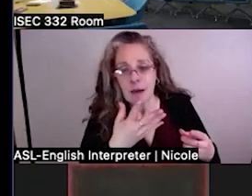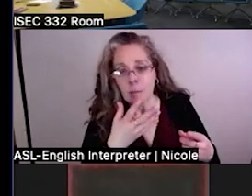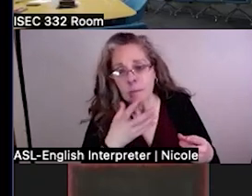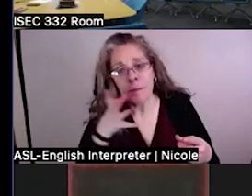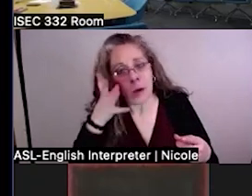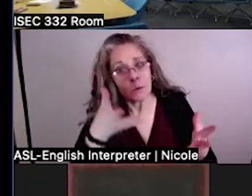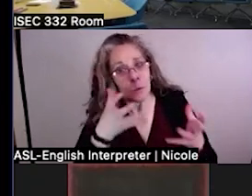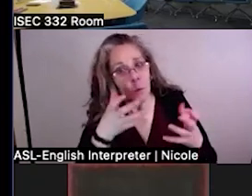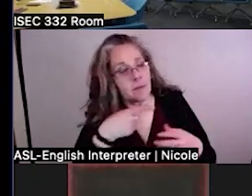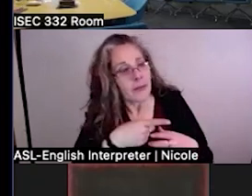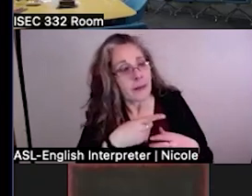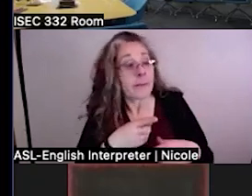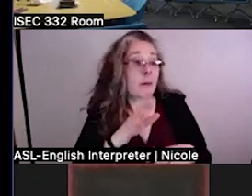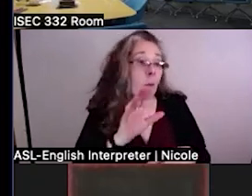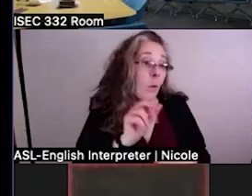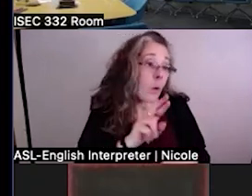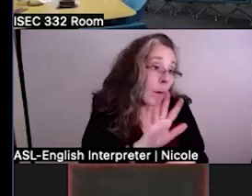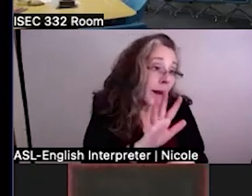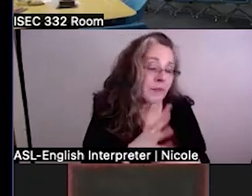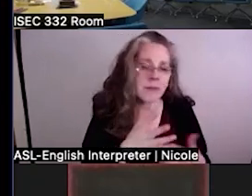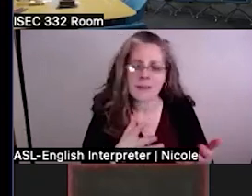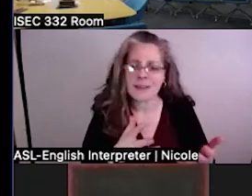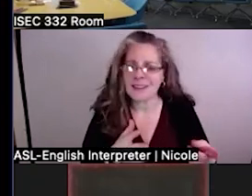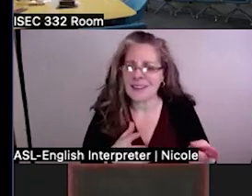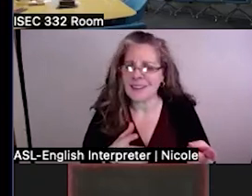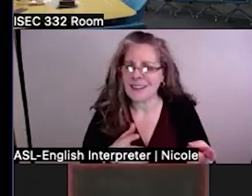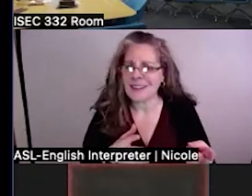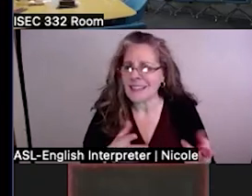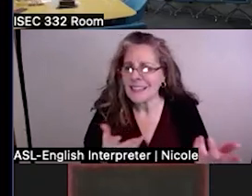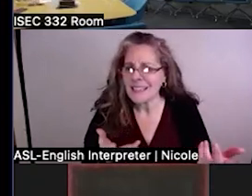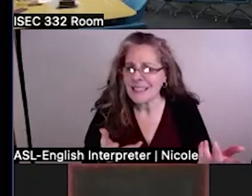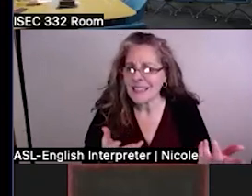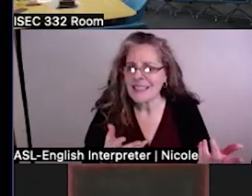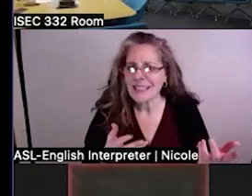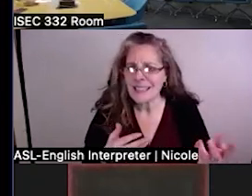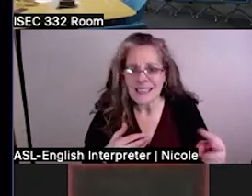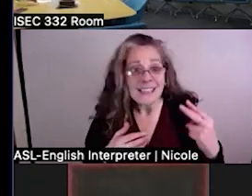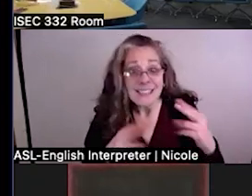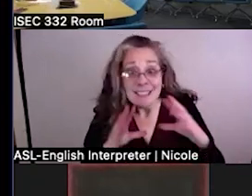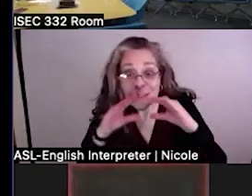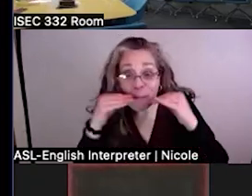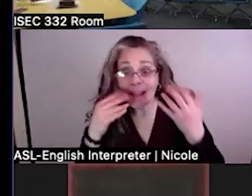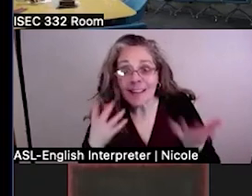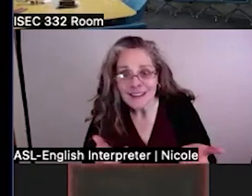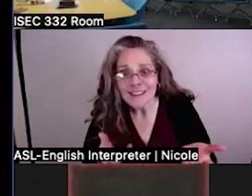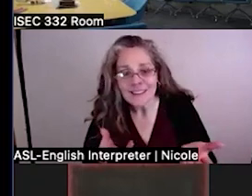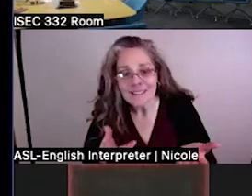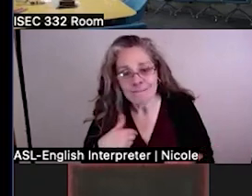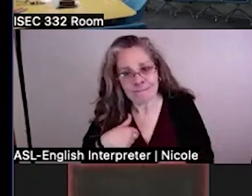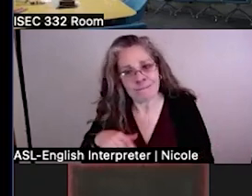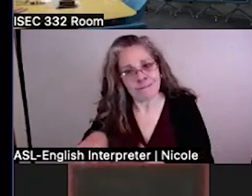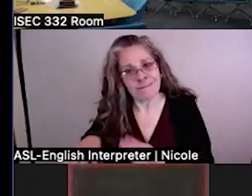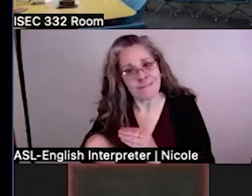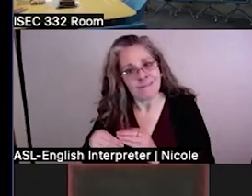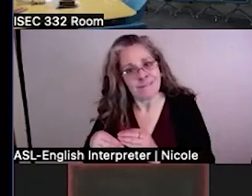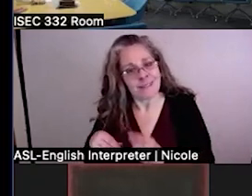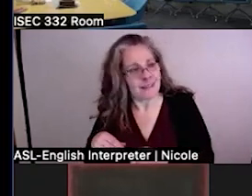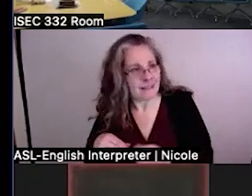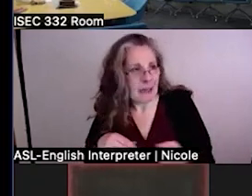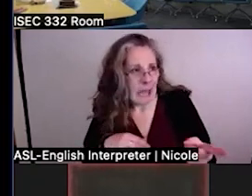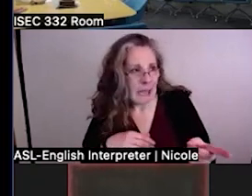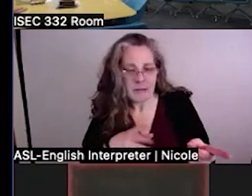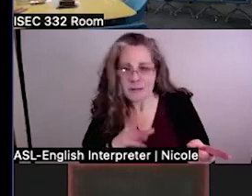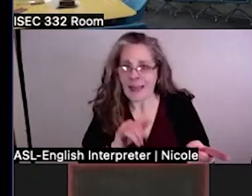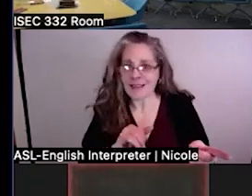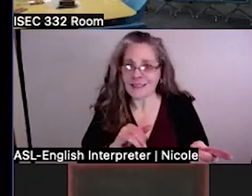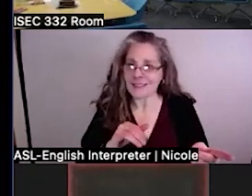wave. When I realized, but he's smiling, he's looking at me and he's smiling. So I added that to the goal. And now I consider that a